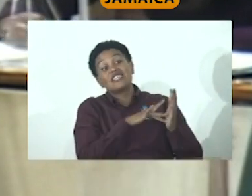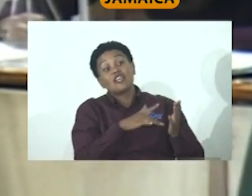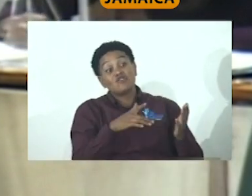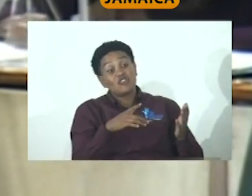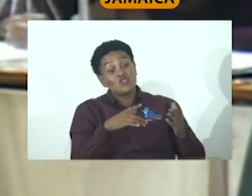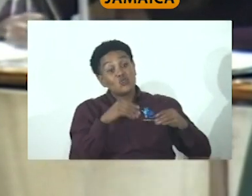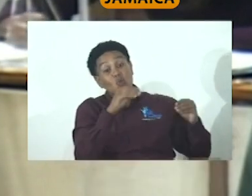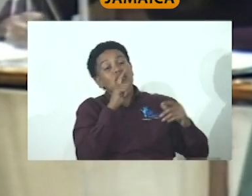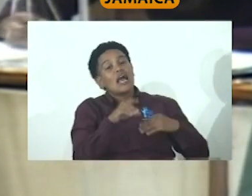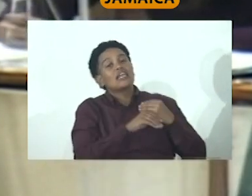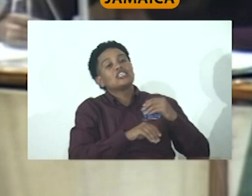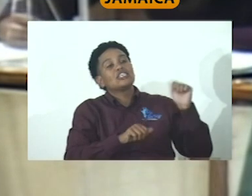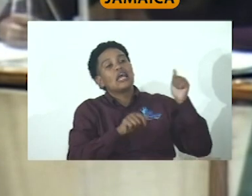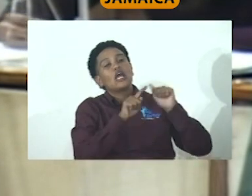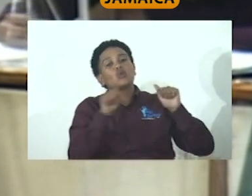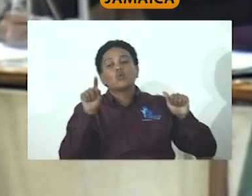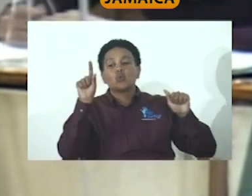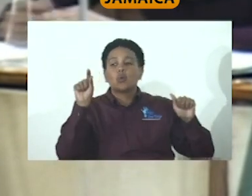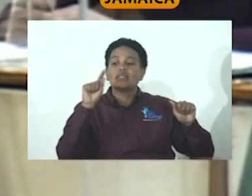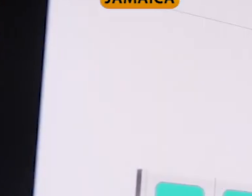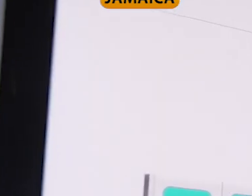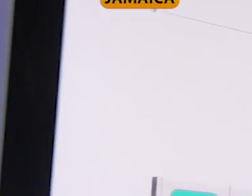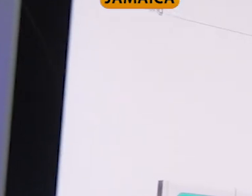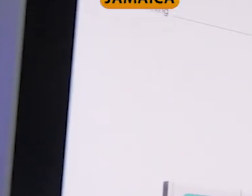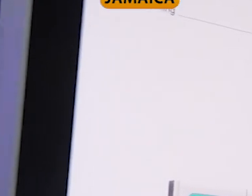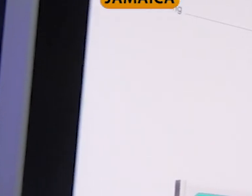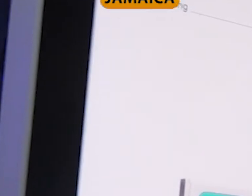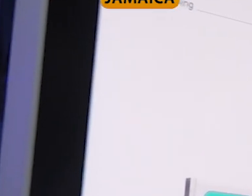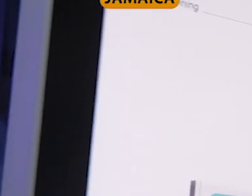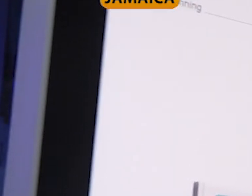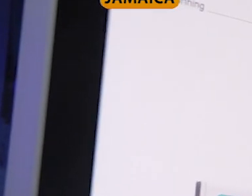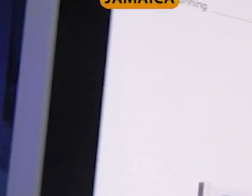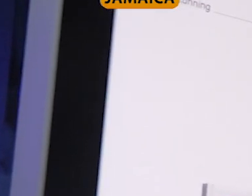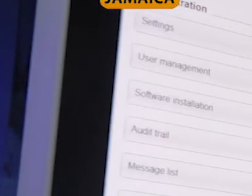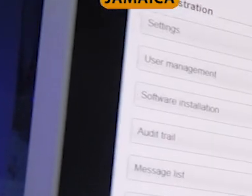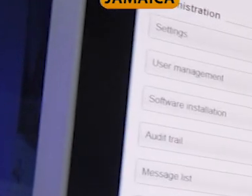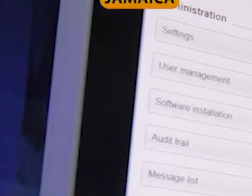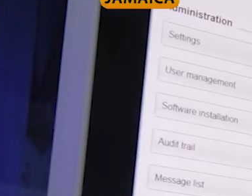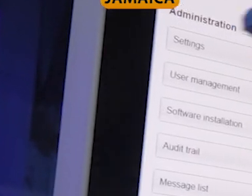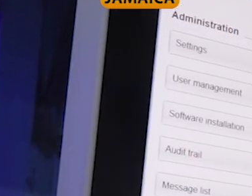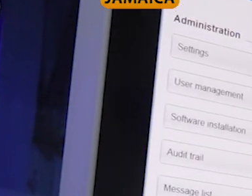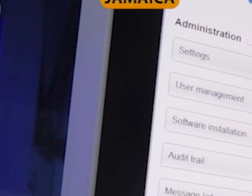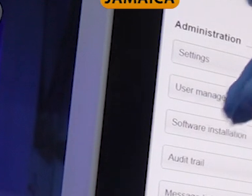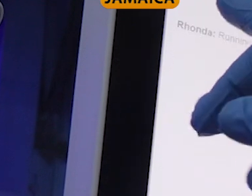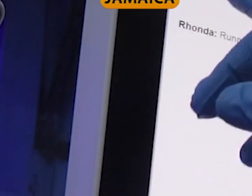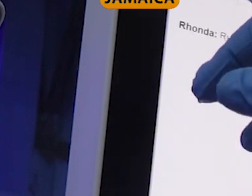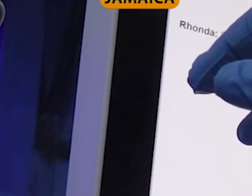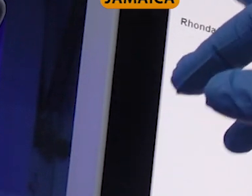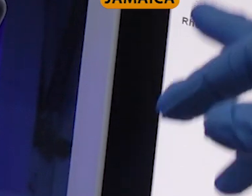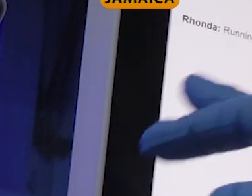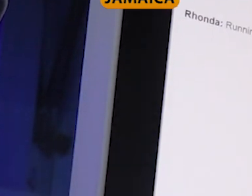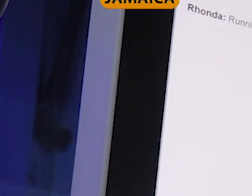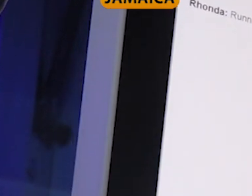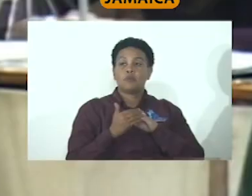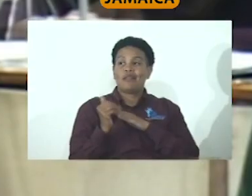additional 10 to 20 freezers. Dr. Tufton says phase 1 will cost $3 billion